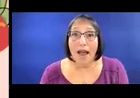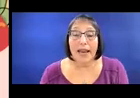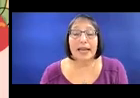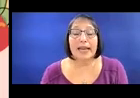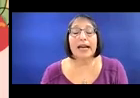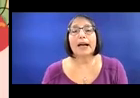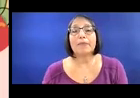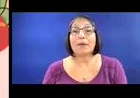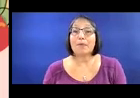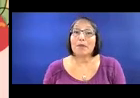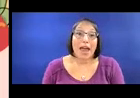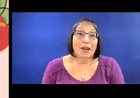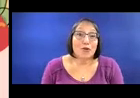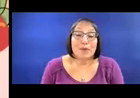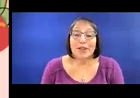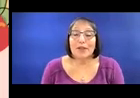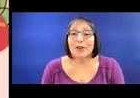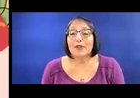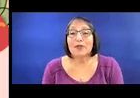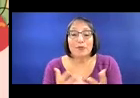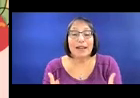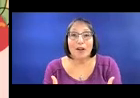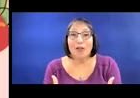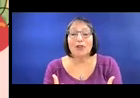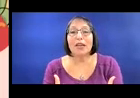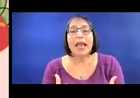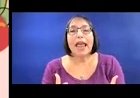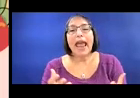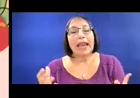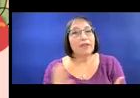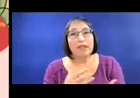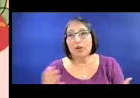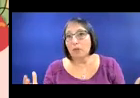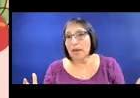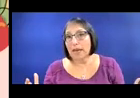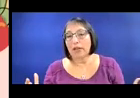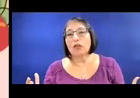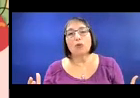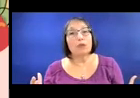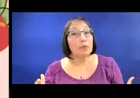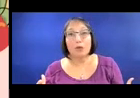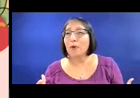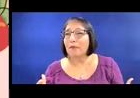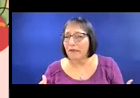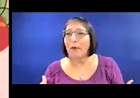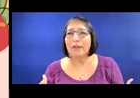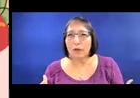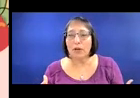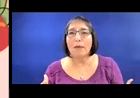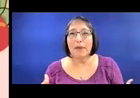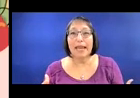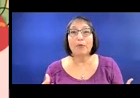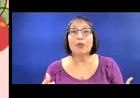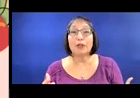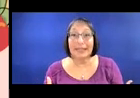-Fi, some of them had new technology, and everything in between. And so, sometimes students were having a very difficult